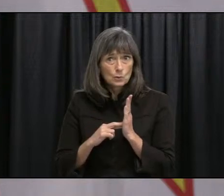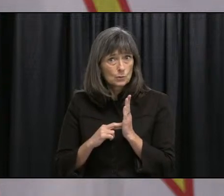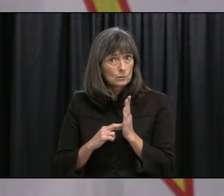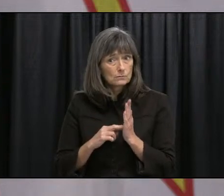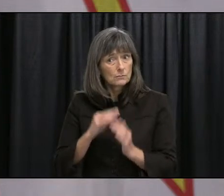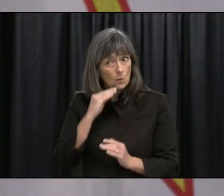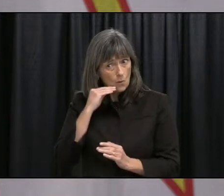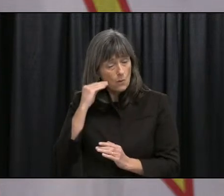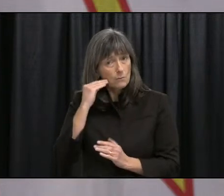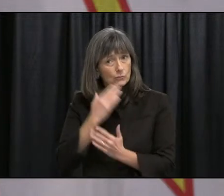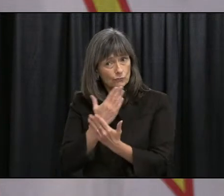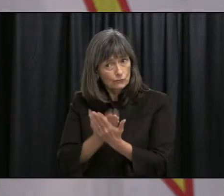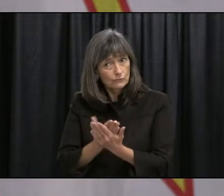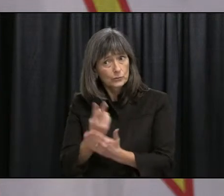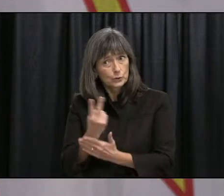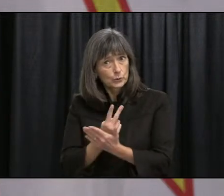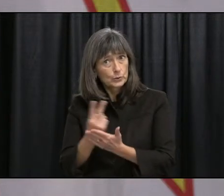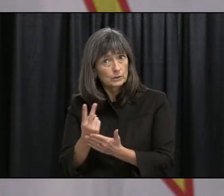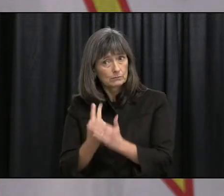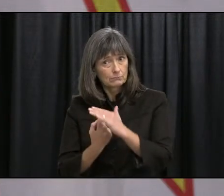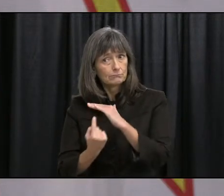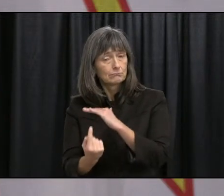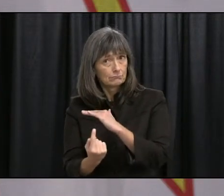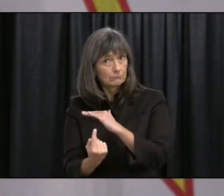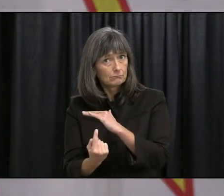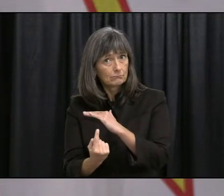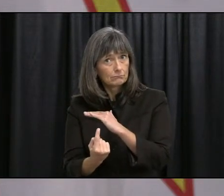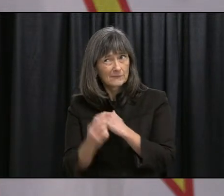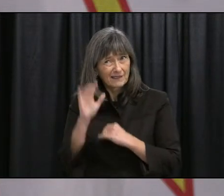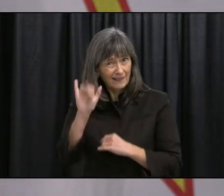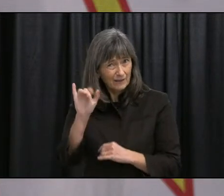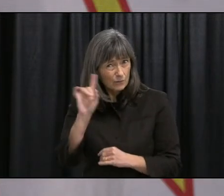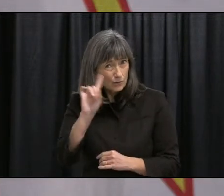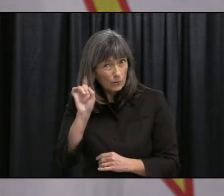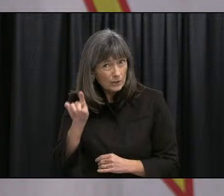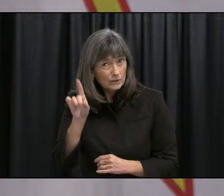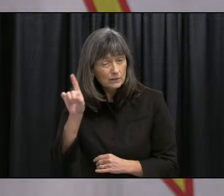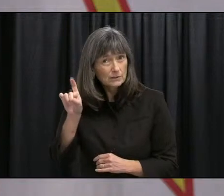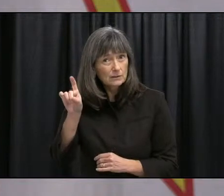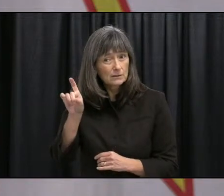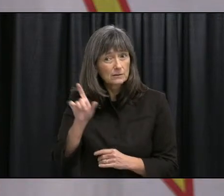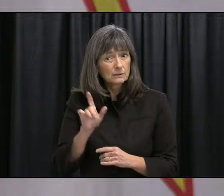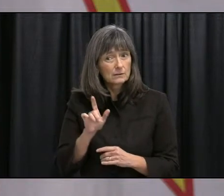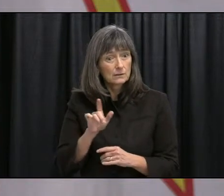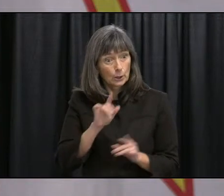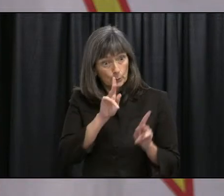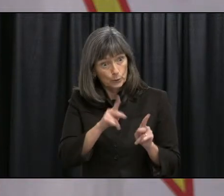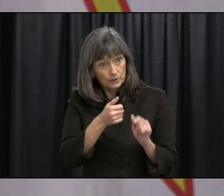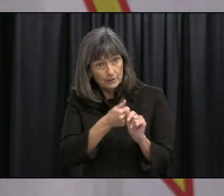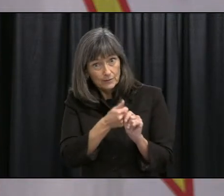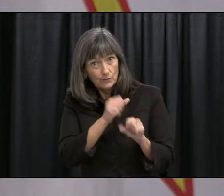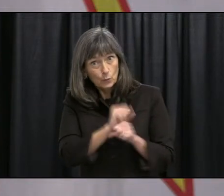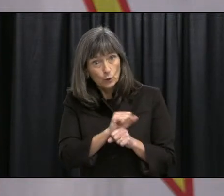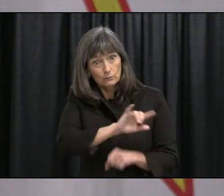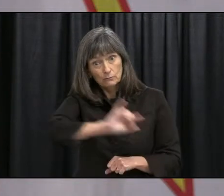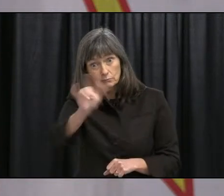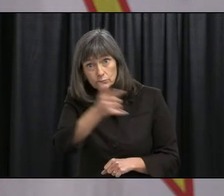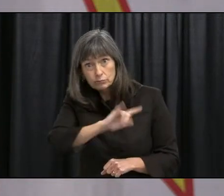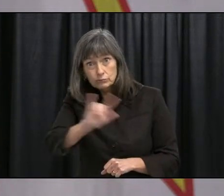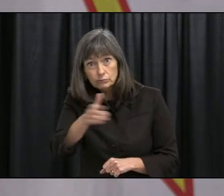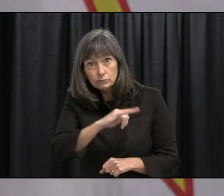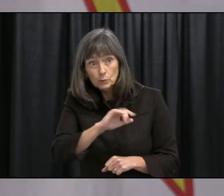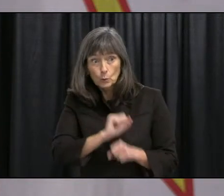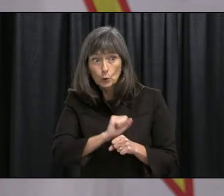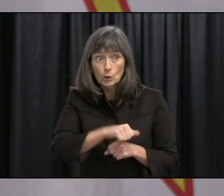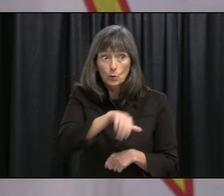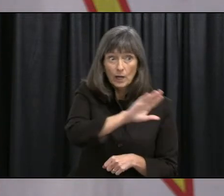apply. And are you asking in particular, is this person a rotational worker, or if this person